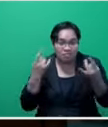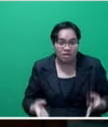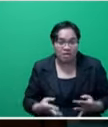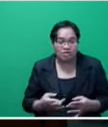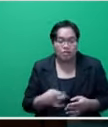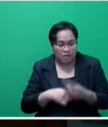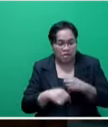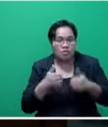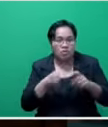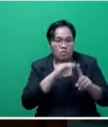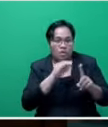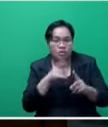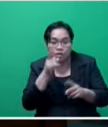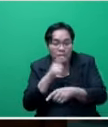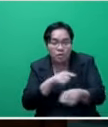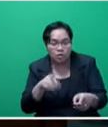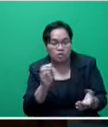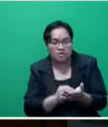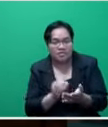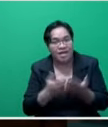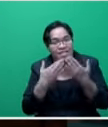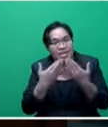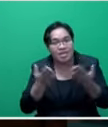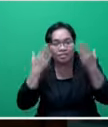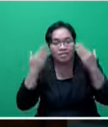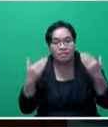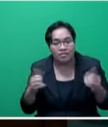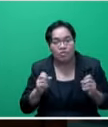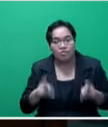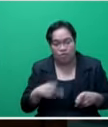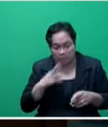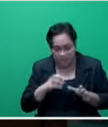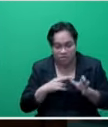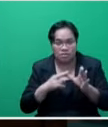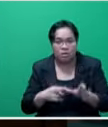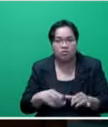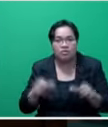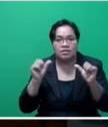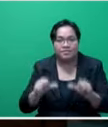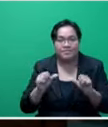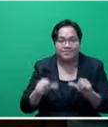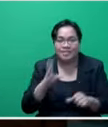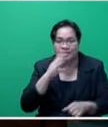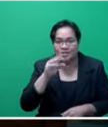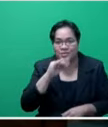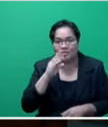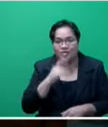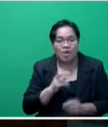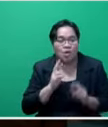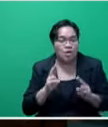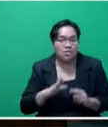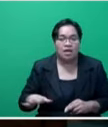serve. Mr. Speaker, sir, thank you for the opportunity to respond to this excellency, the President's speech, and I wish the